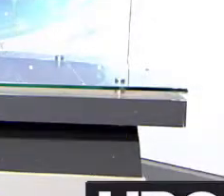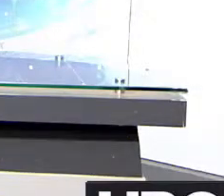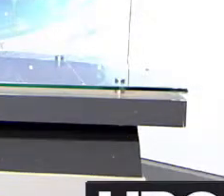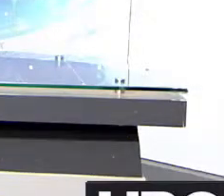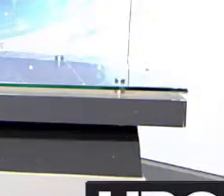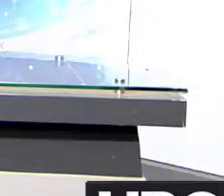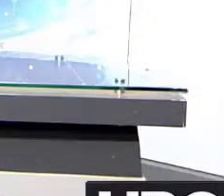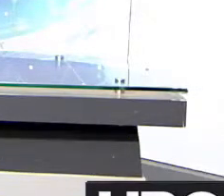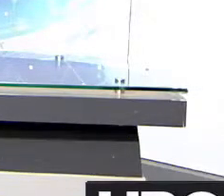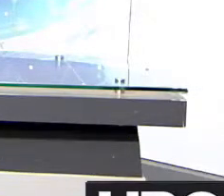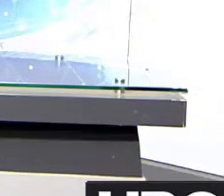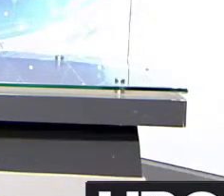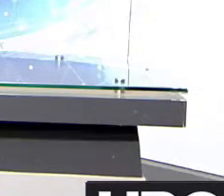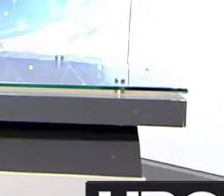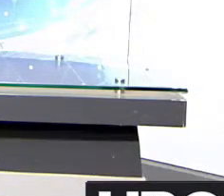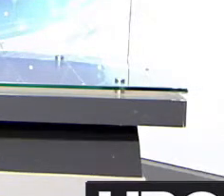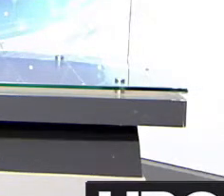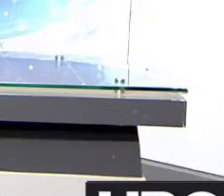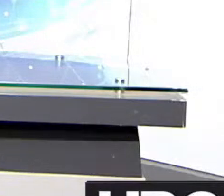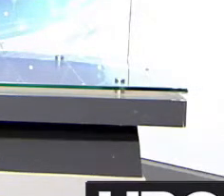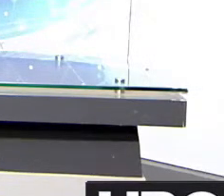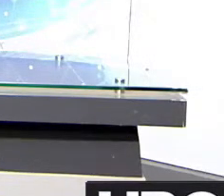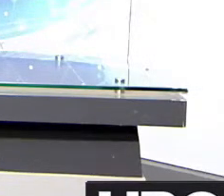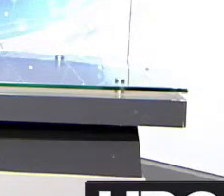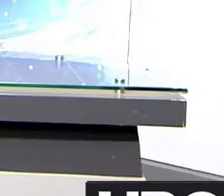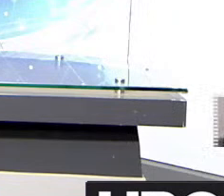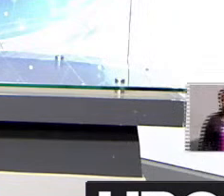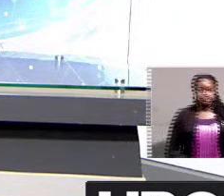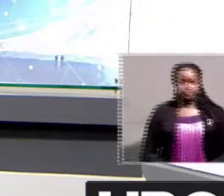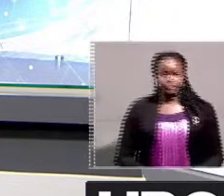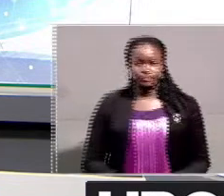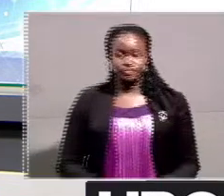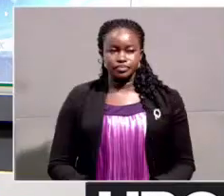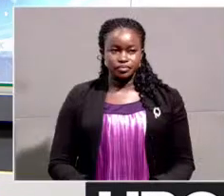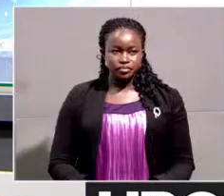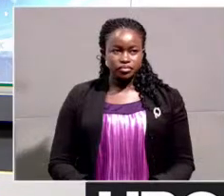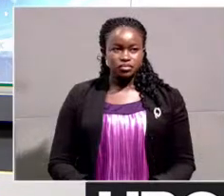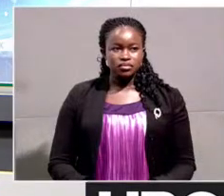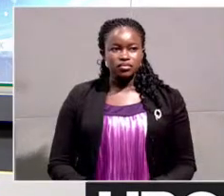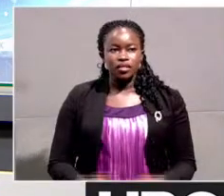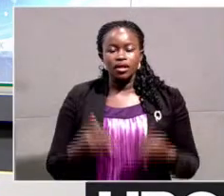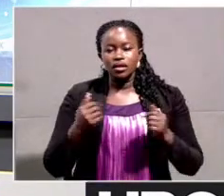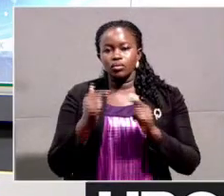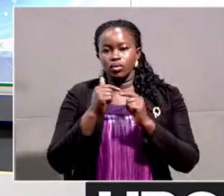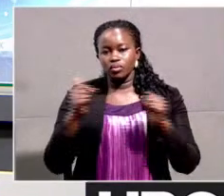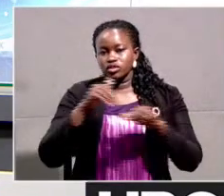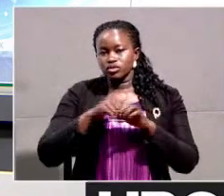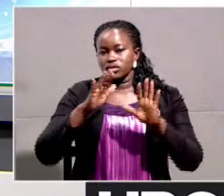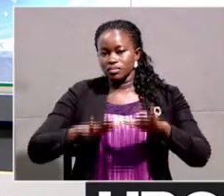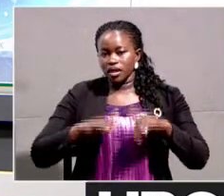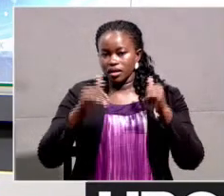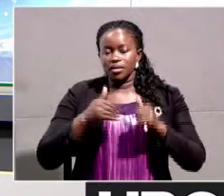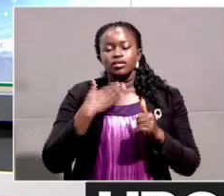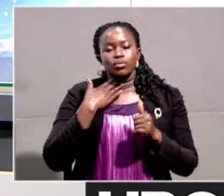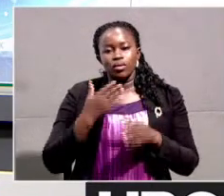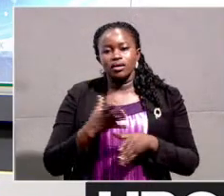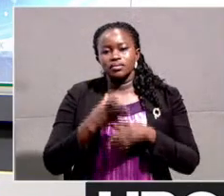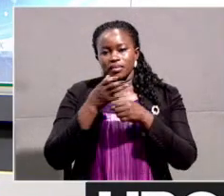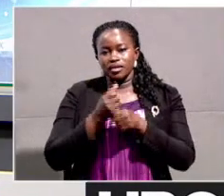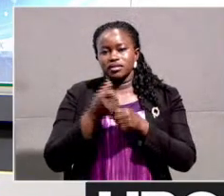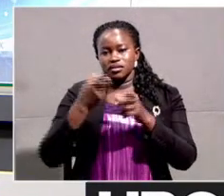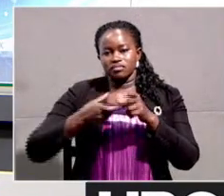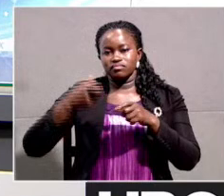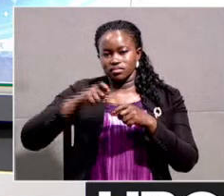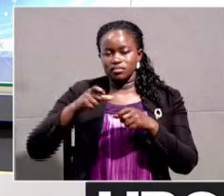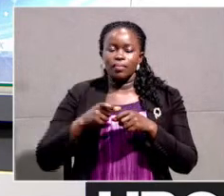President Yoweri Museveni attends the East African Community Heads of State Conclave in Nairobi, while the opposition in Parliament seeks a budget